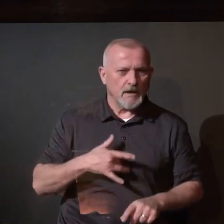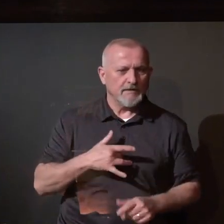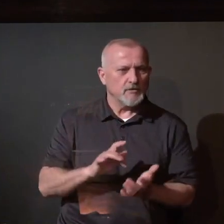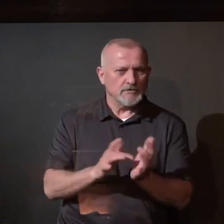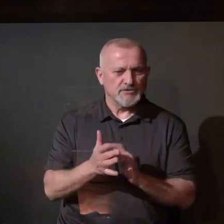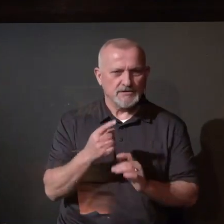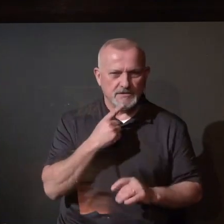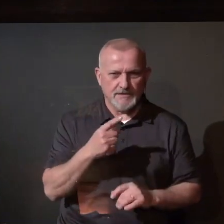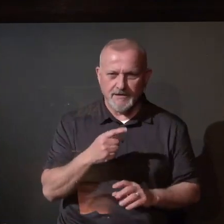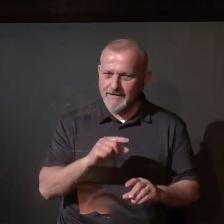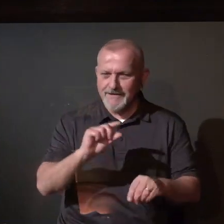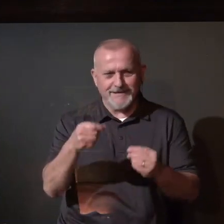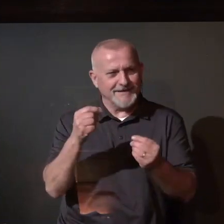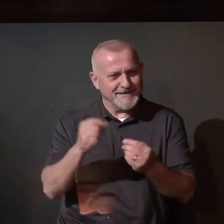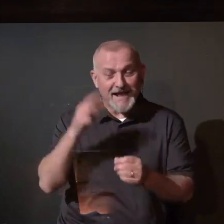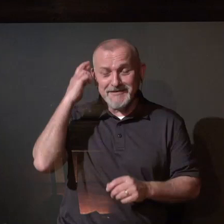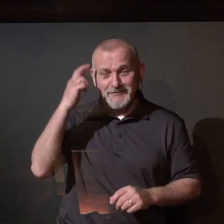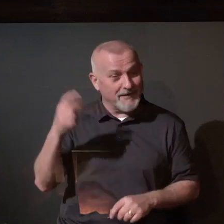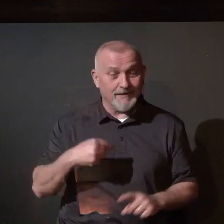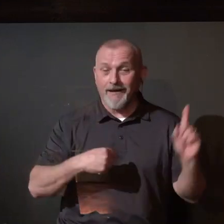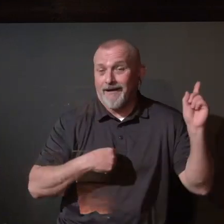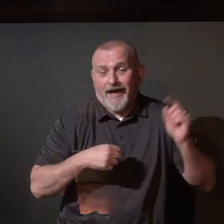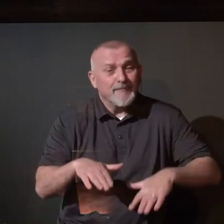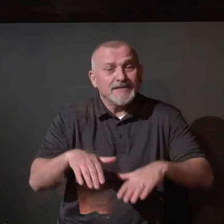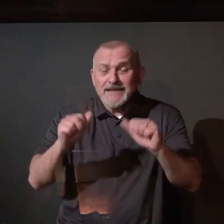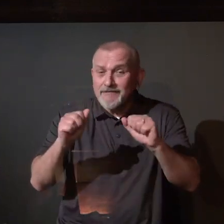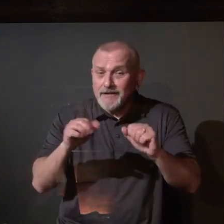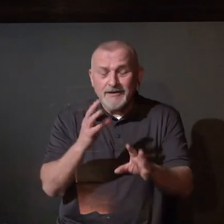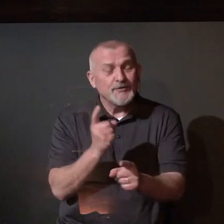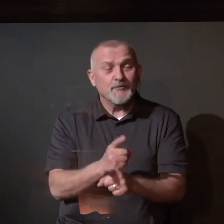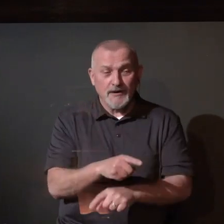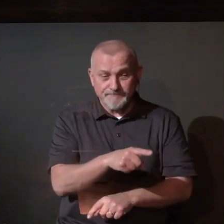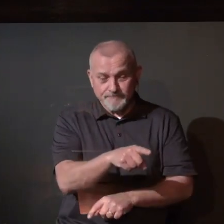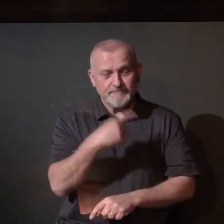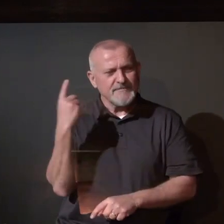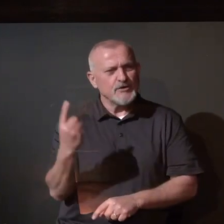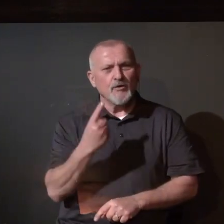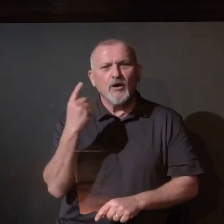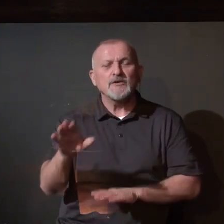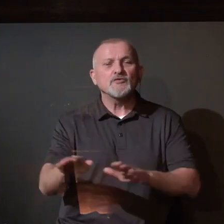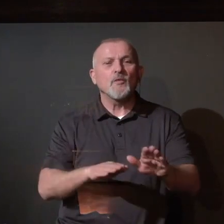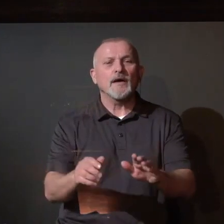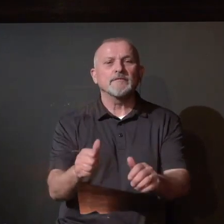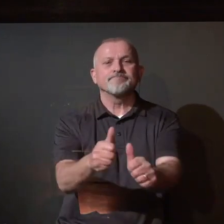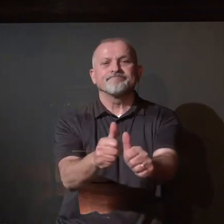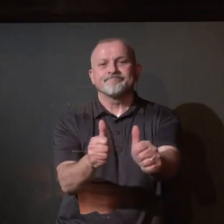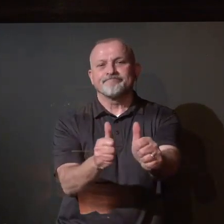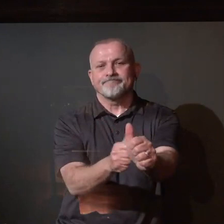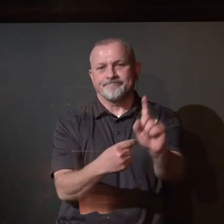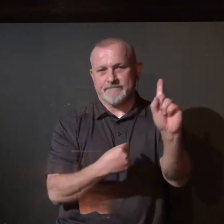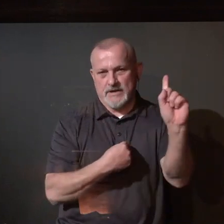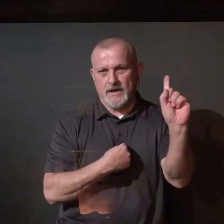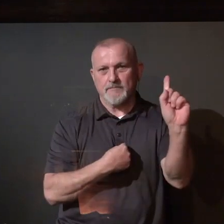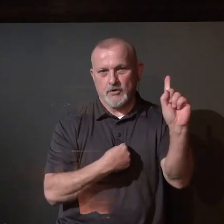saying, that's exactly why I'm leaving. You're right. You'll always walk behind me.